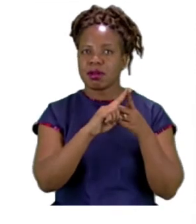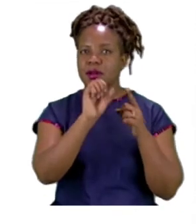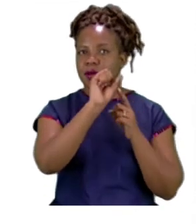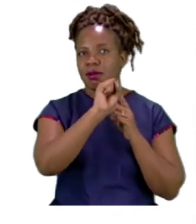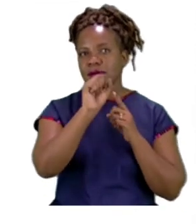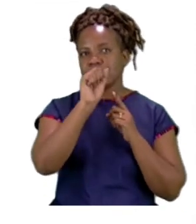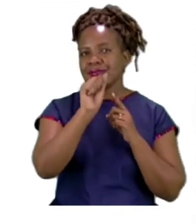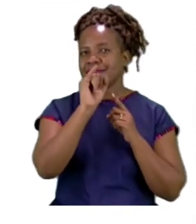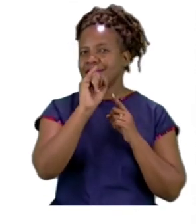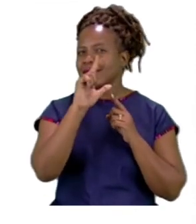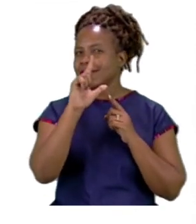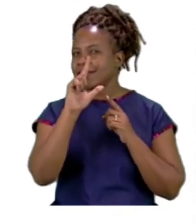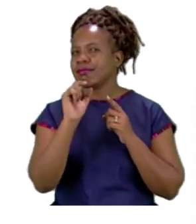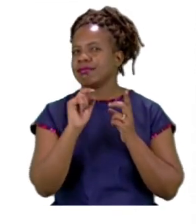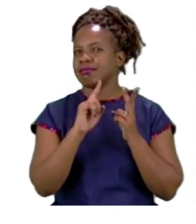rain,